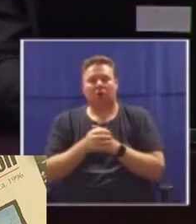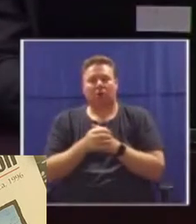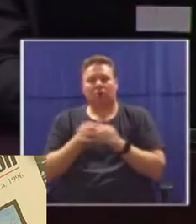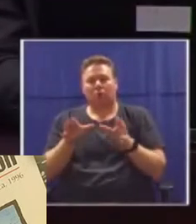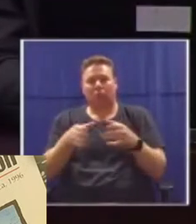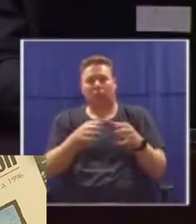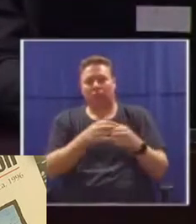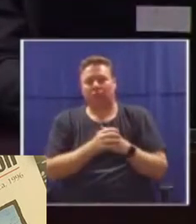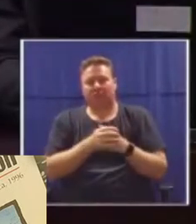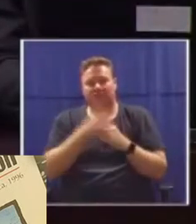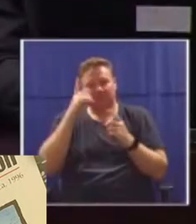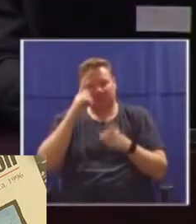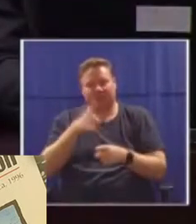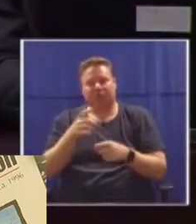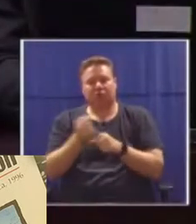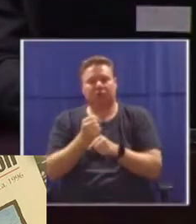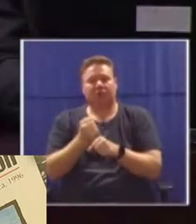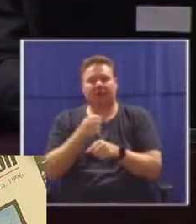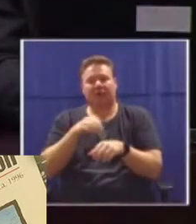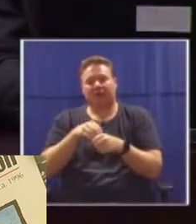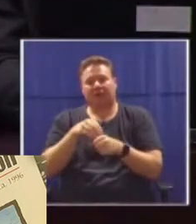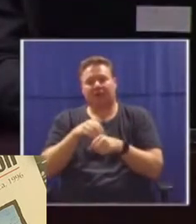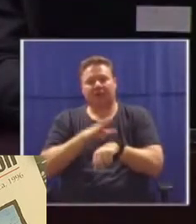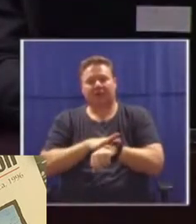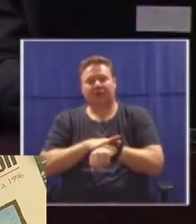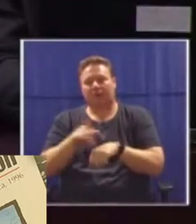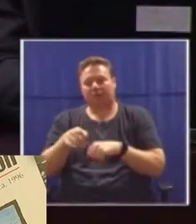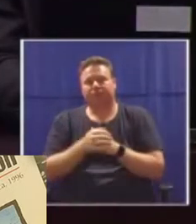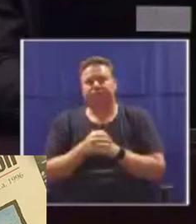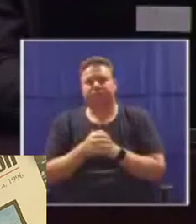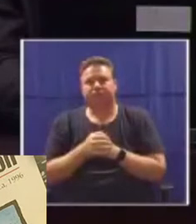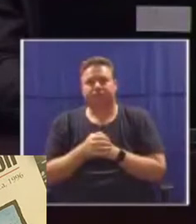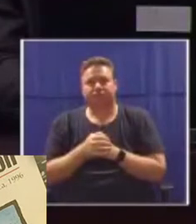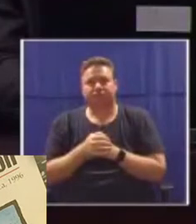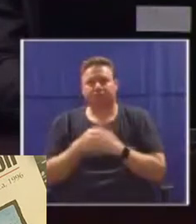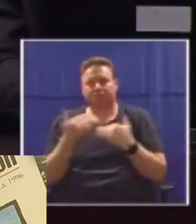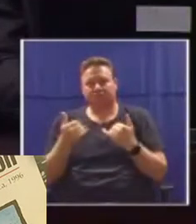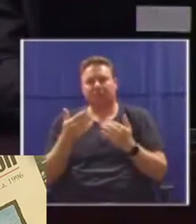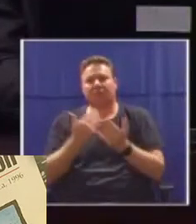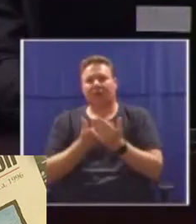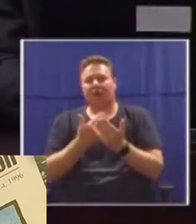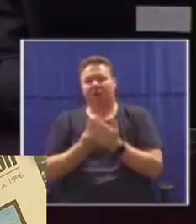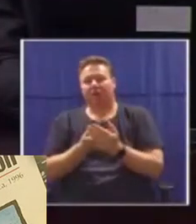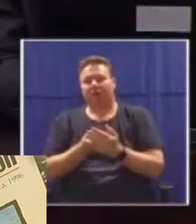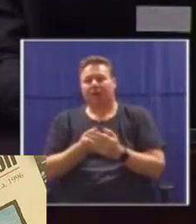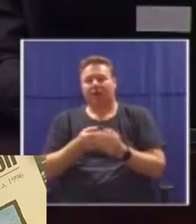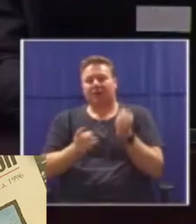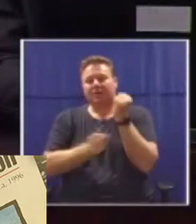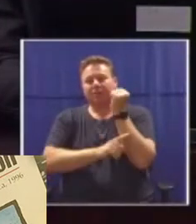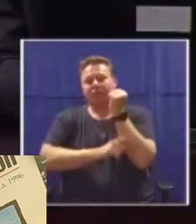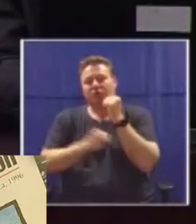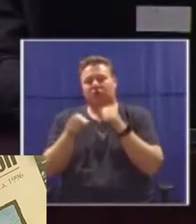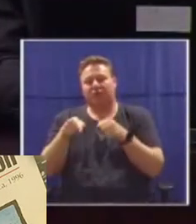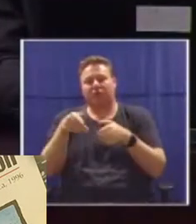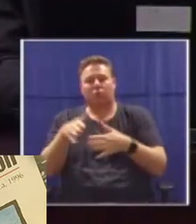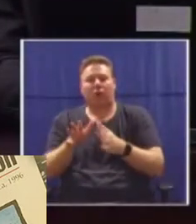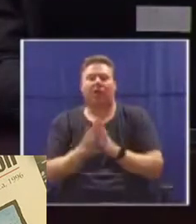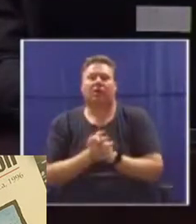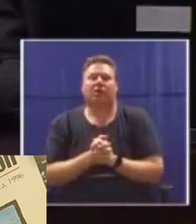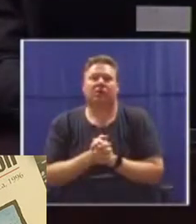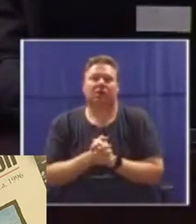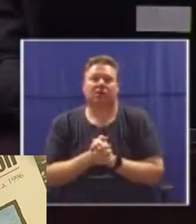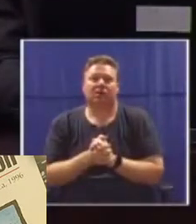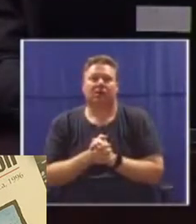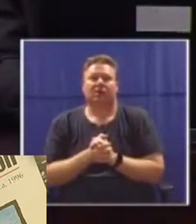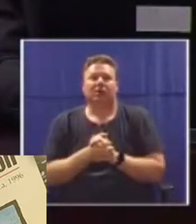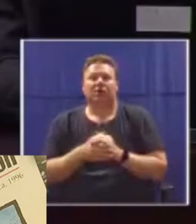other rulings within the time specified, and directives can now be issued in this regard. And it also sometimes happens that proceedings